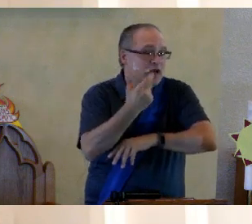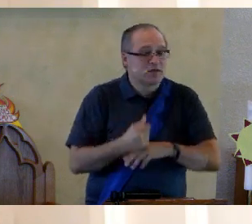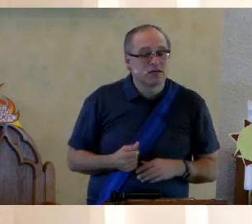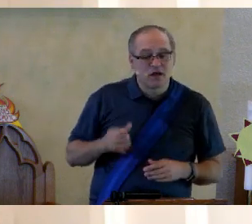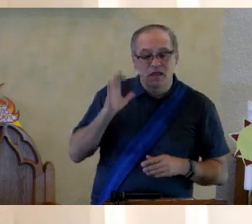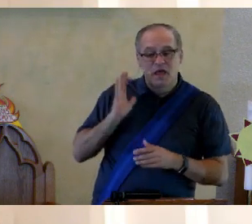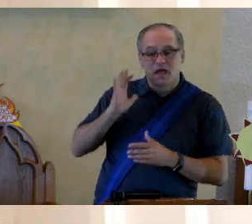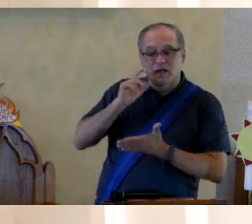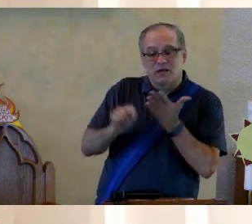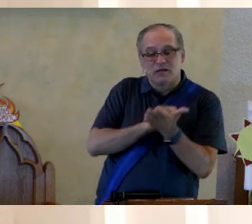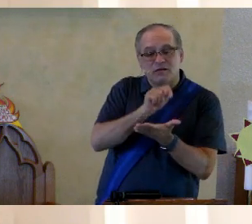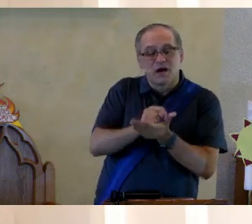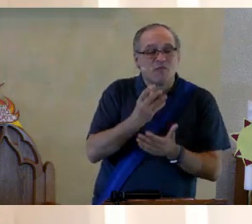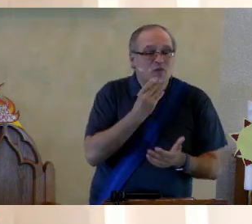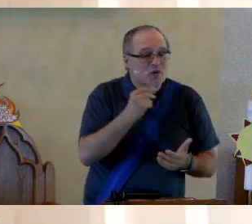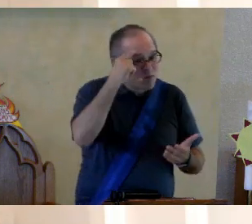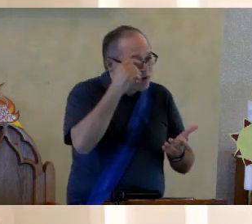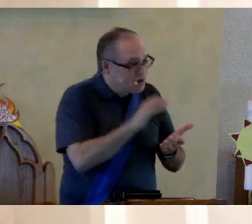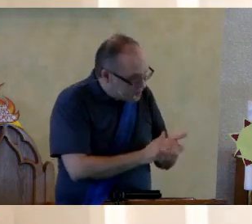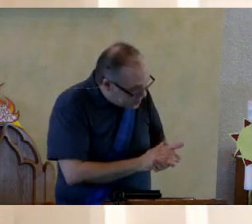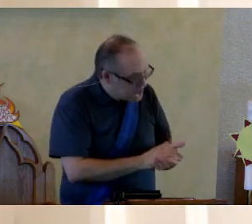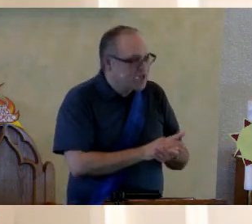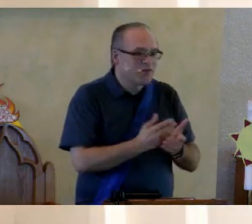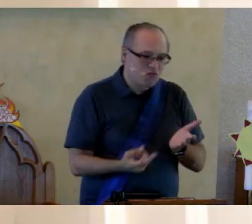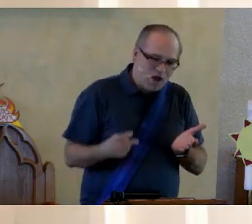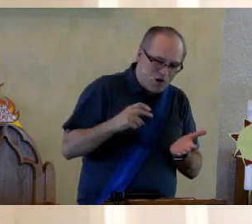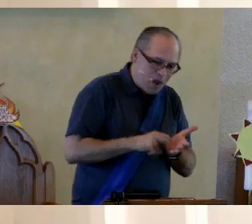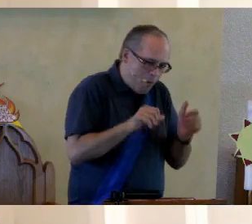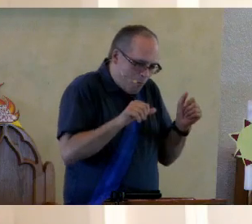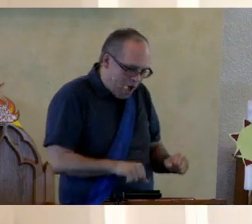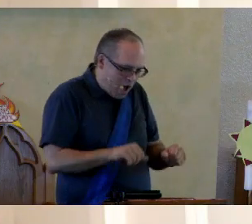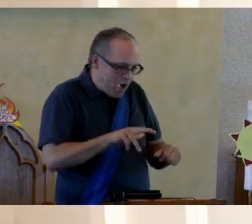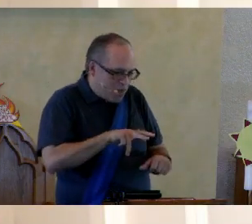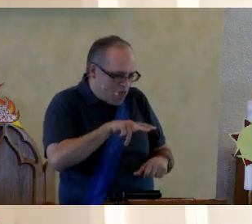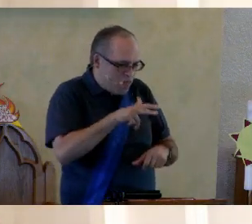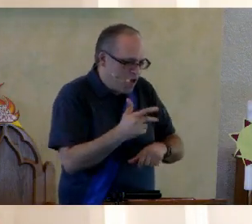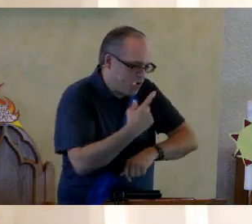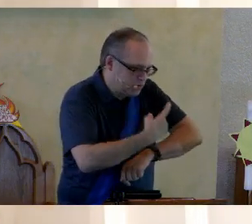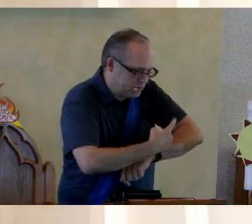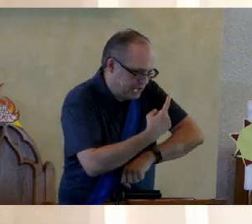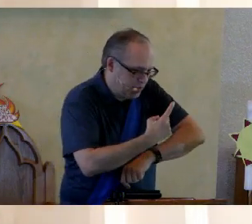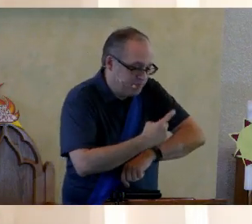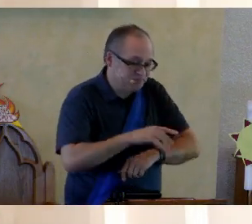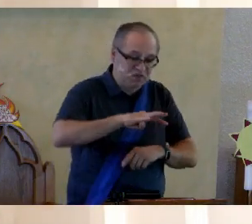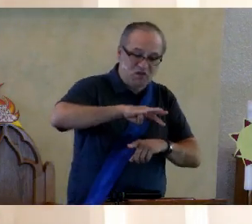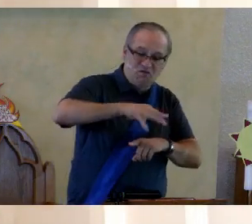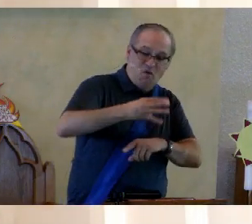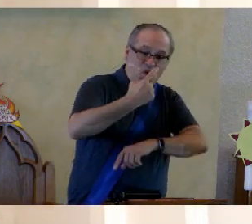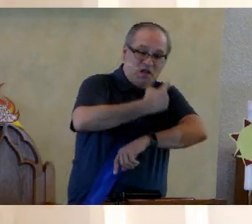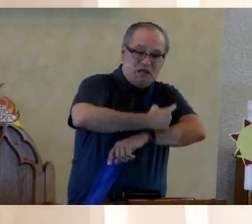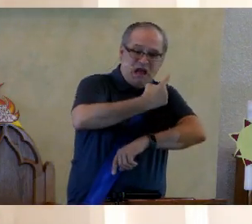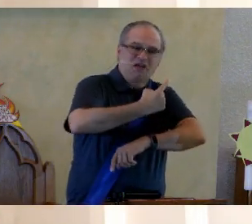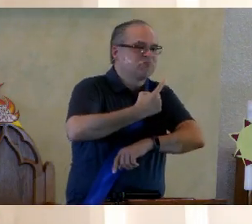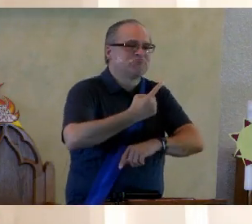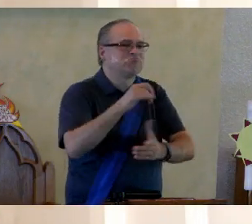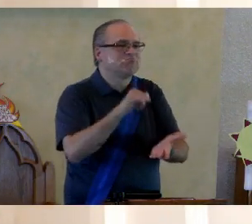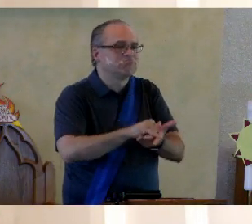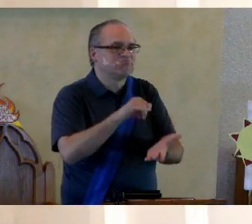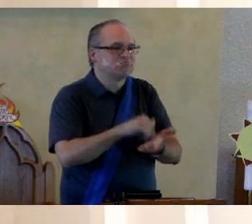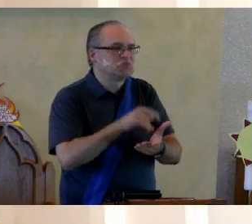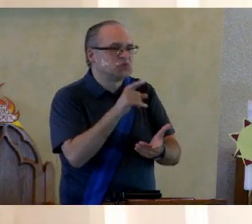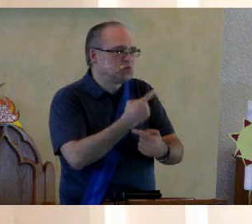was still possible up until the third day. By the fourth day, a person could be declared legally dead.